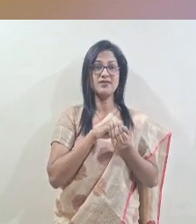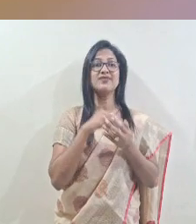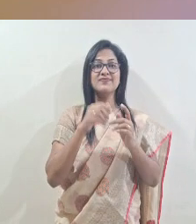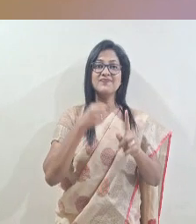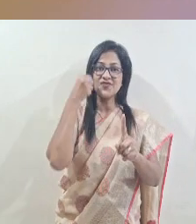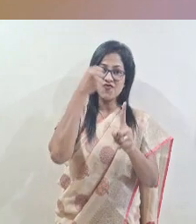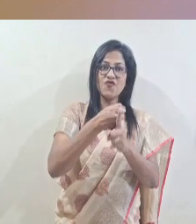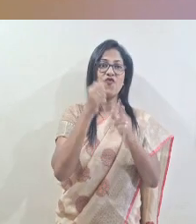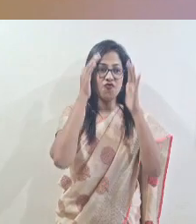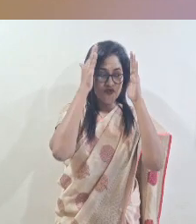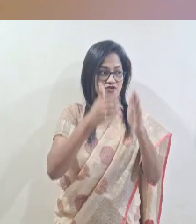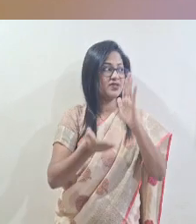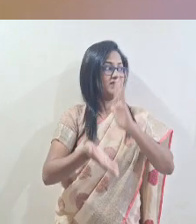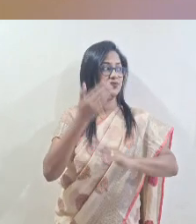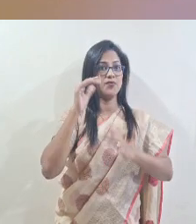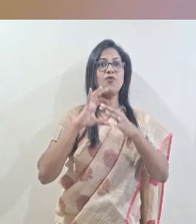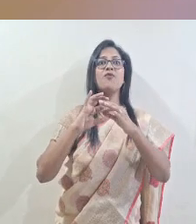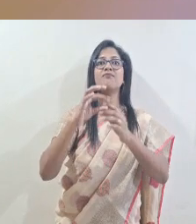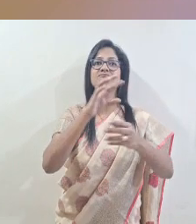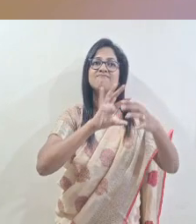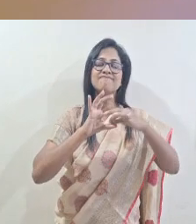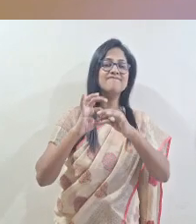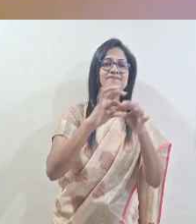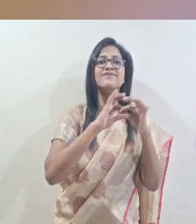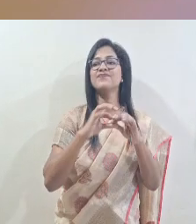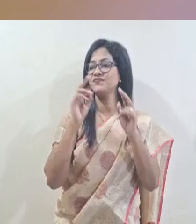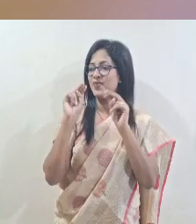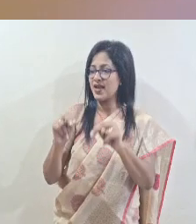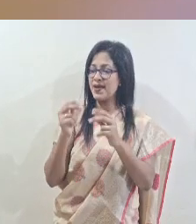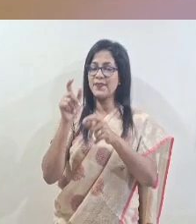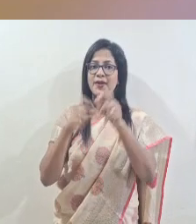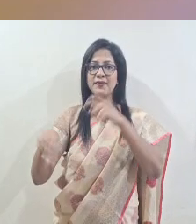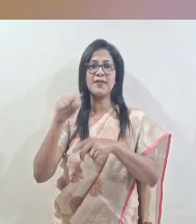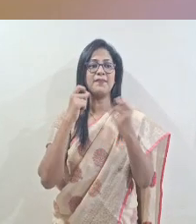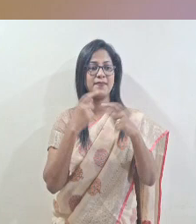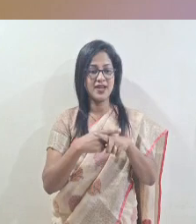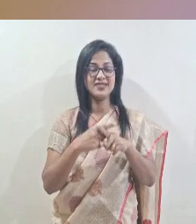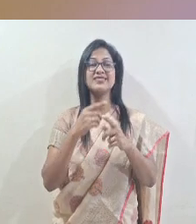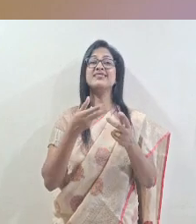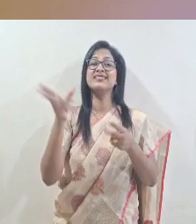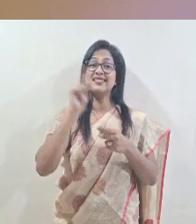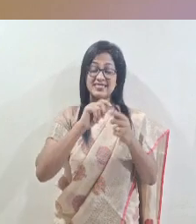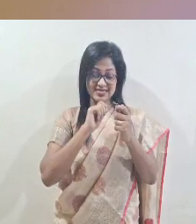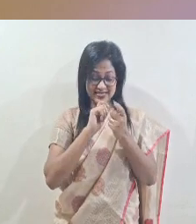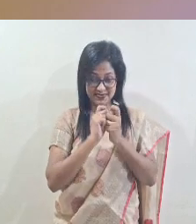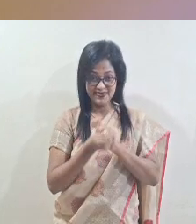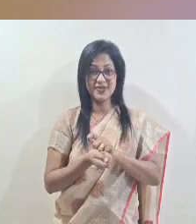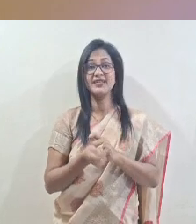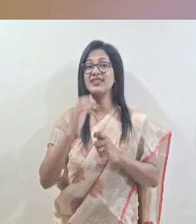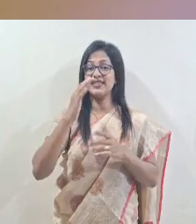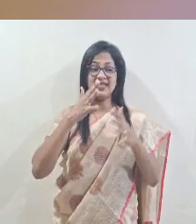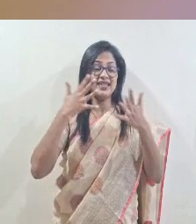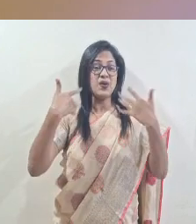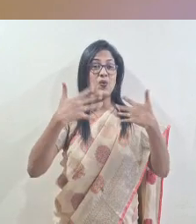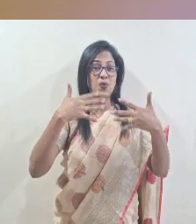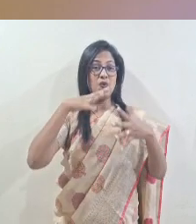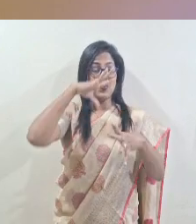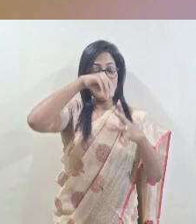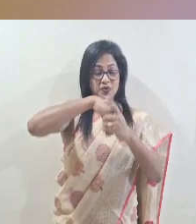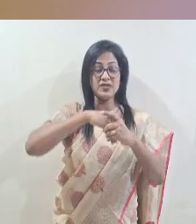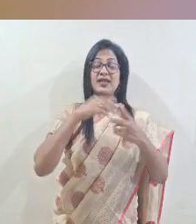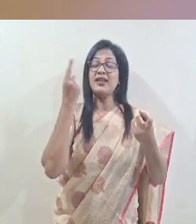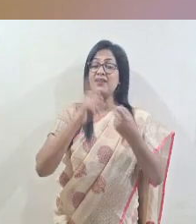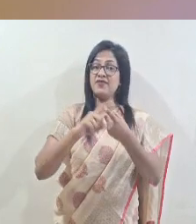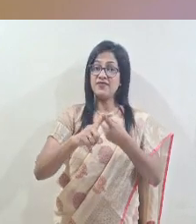on engaging the relevant stakeholders. Also, to mitigate the creation of heat island effect around the urban areas, we have